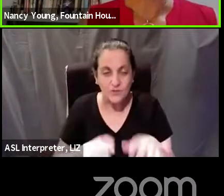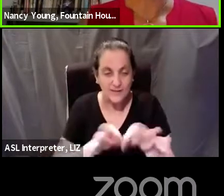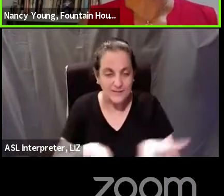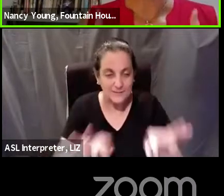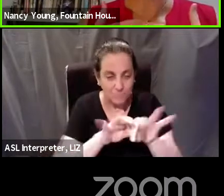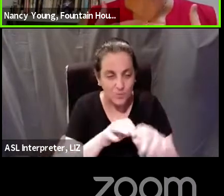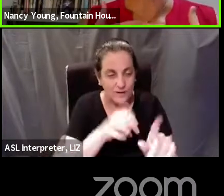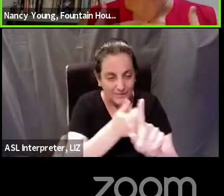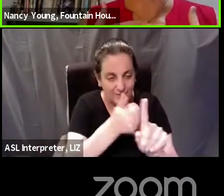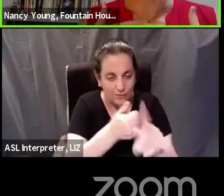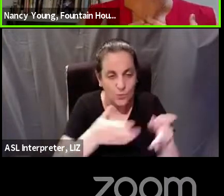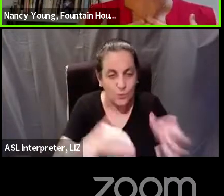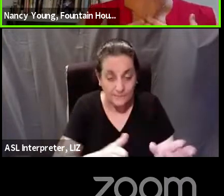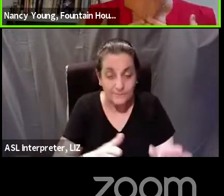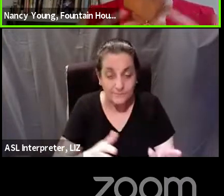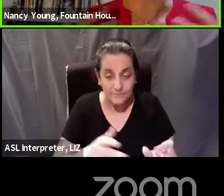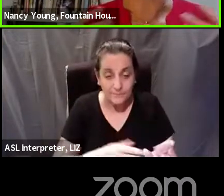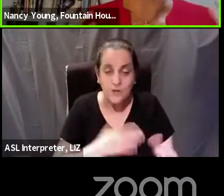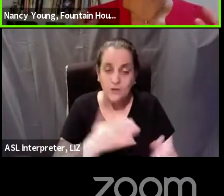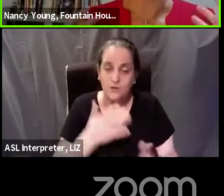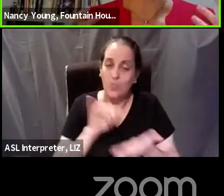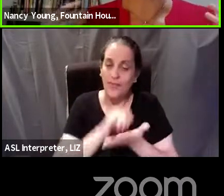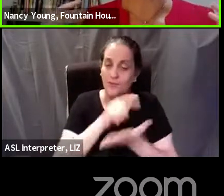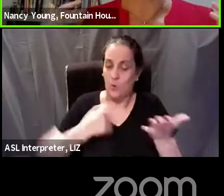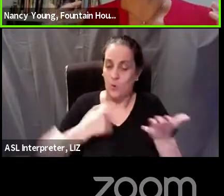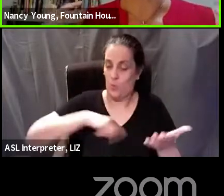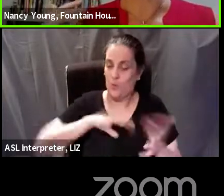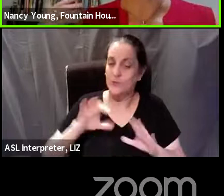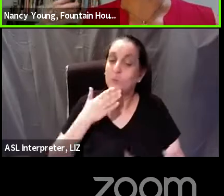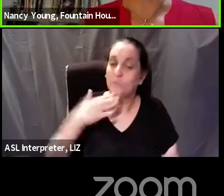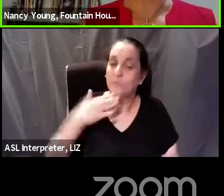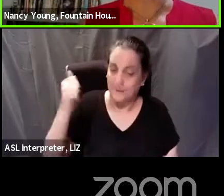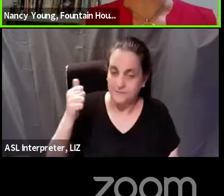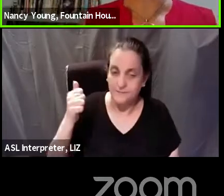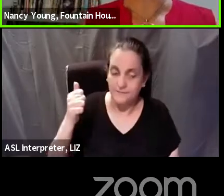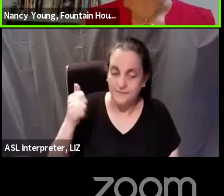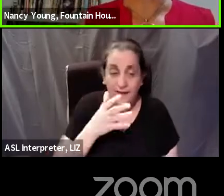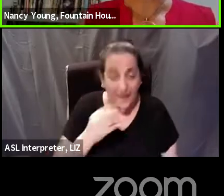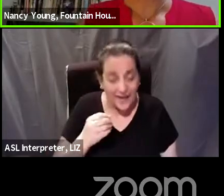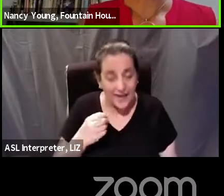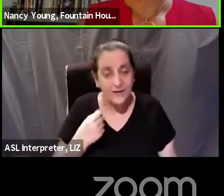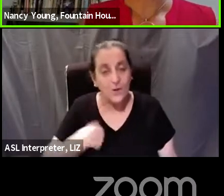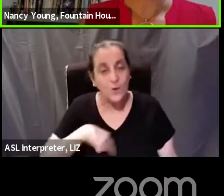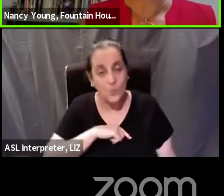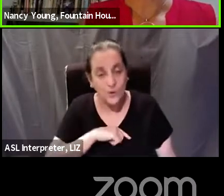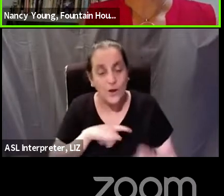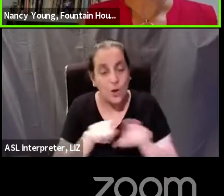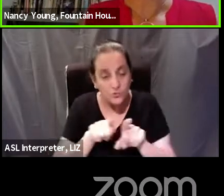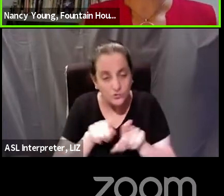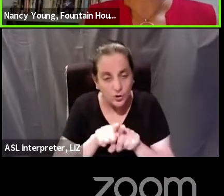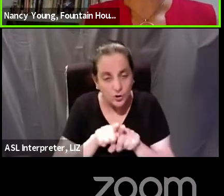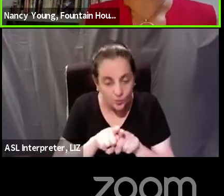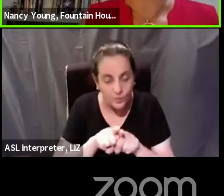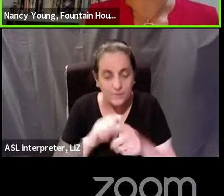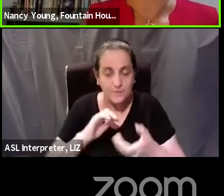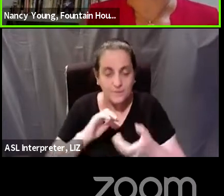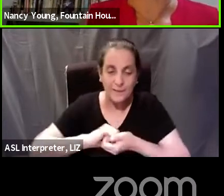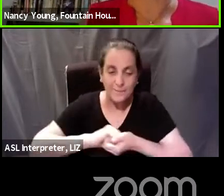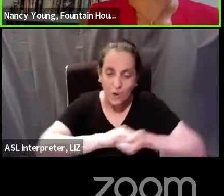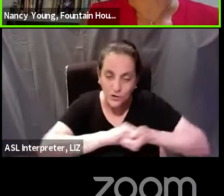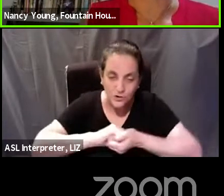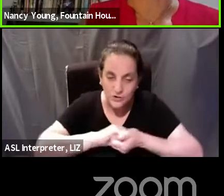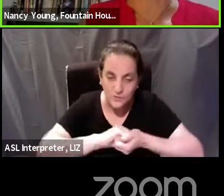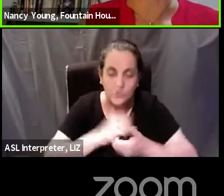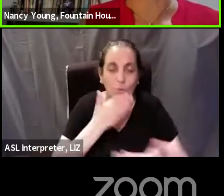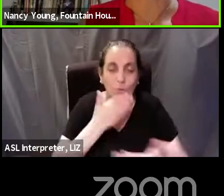So this is what we do best. And we feel like not only do we do that best, we also build partnerships really well with